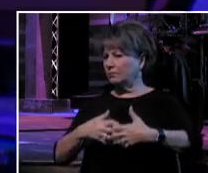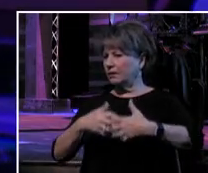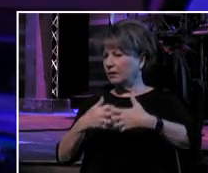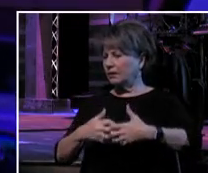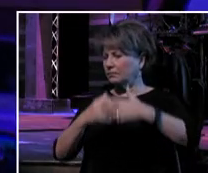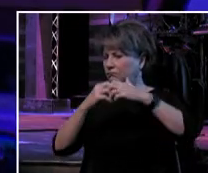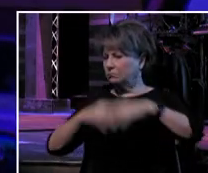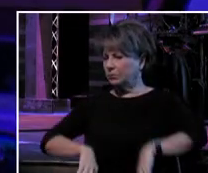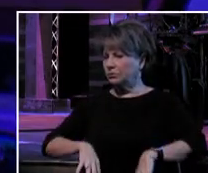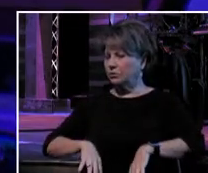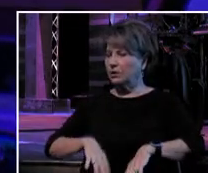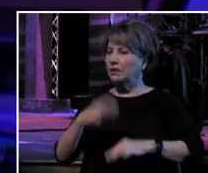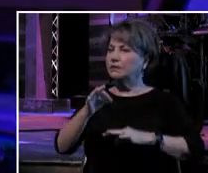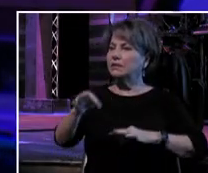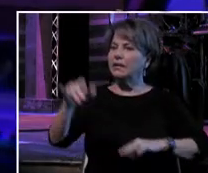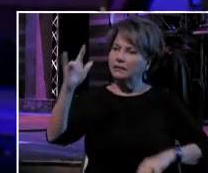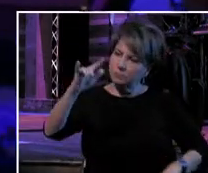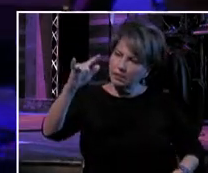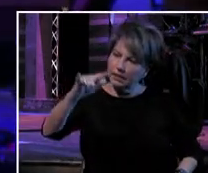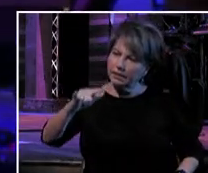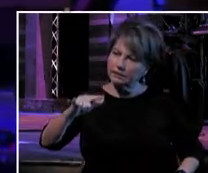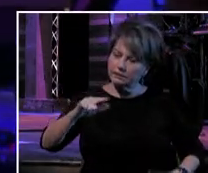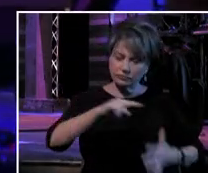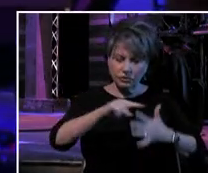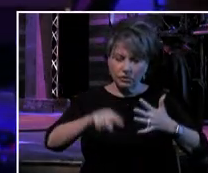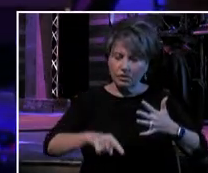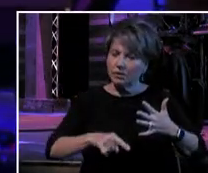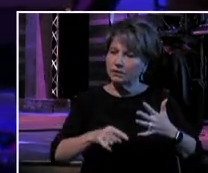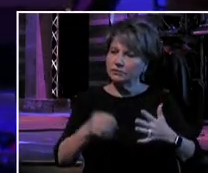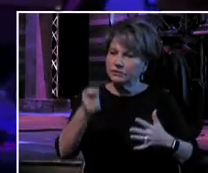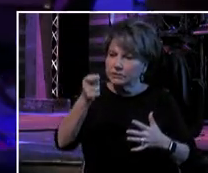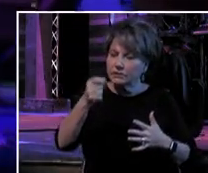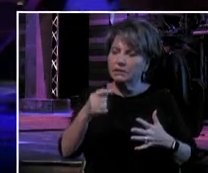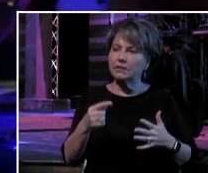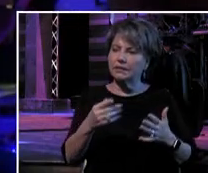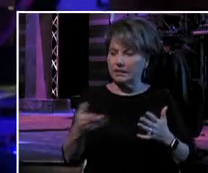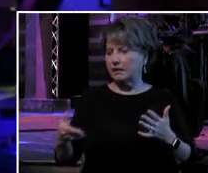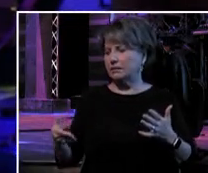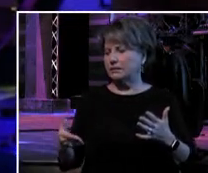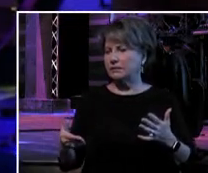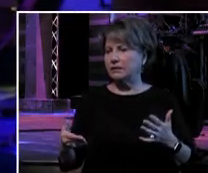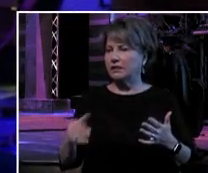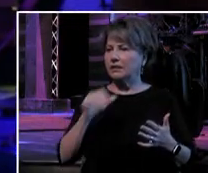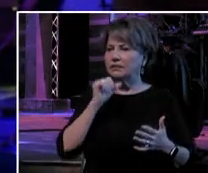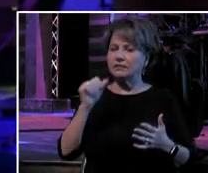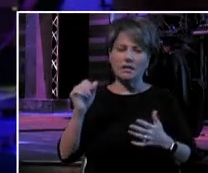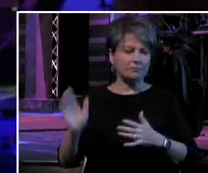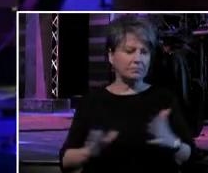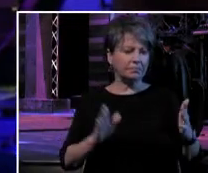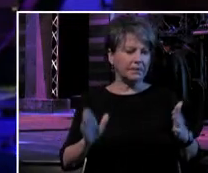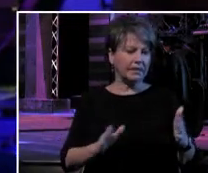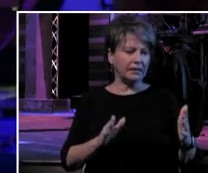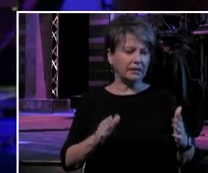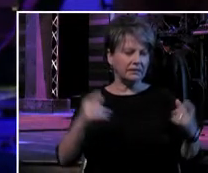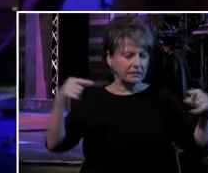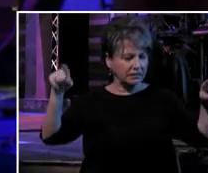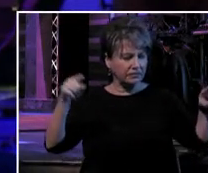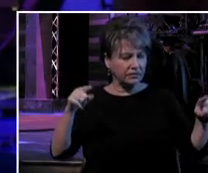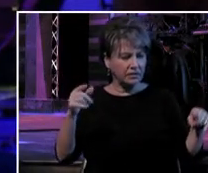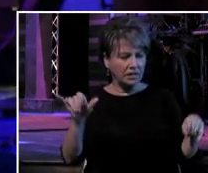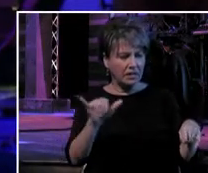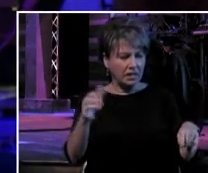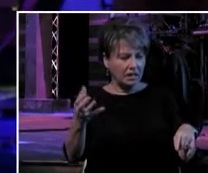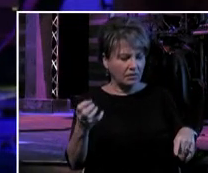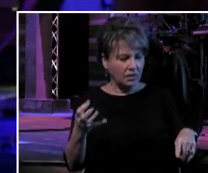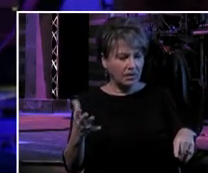at the airport. It's all those little things that are disappointment. Things are not working out the way I planned it to be.